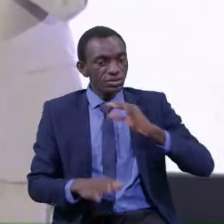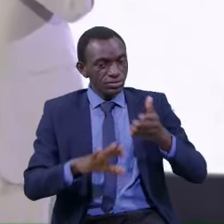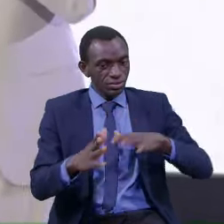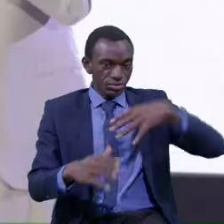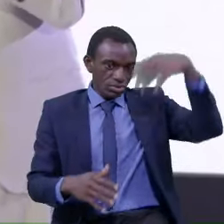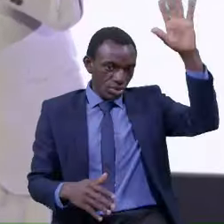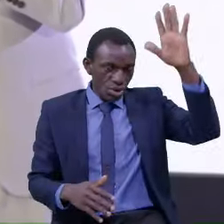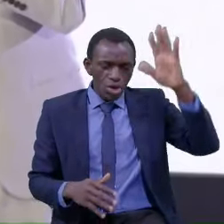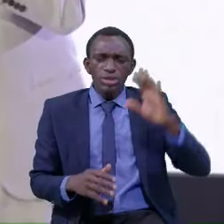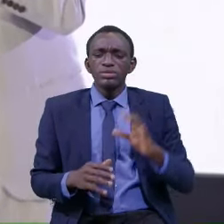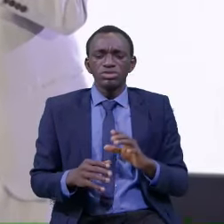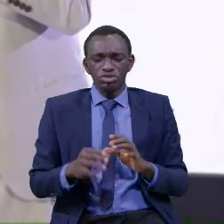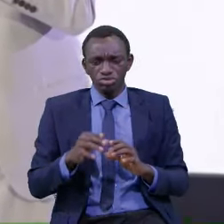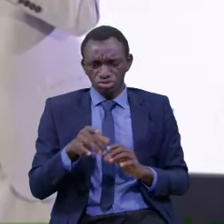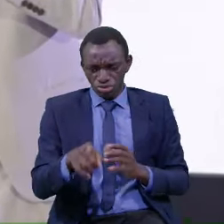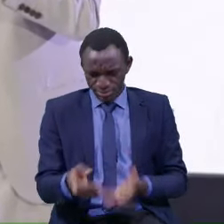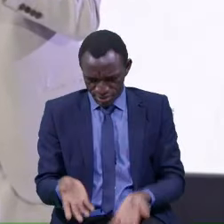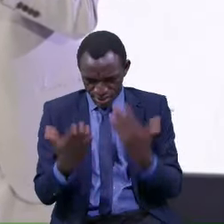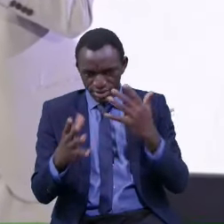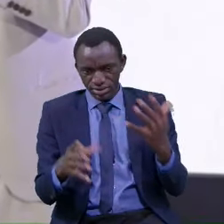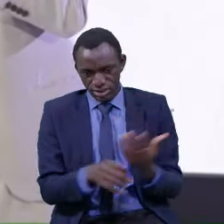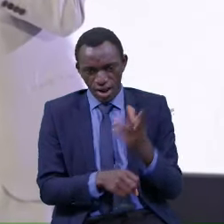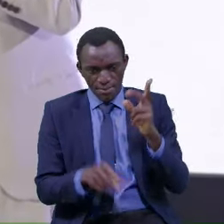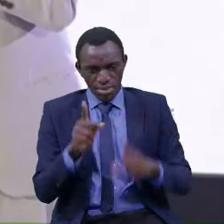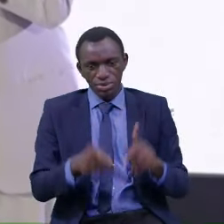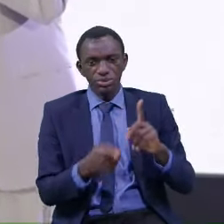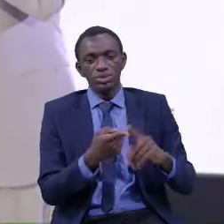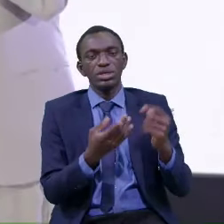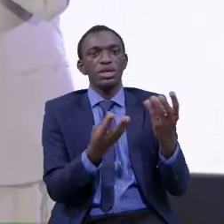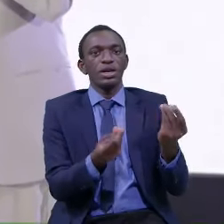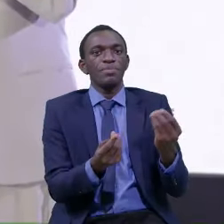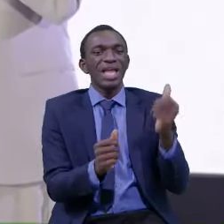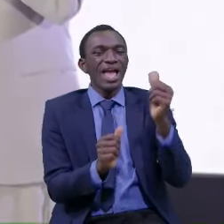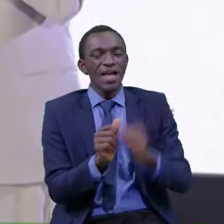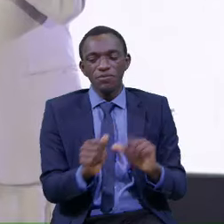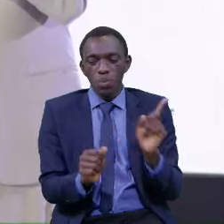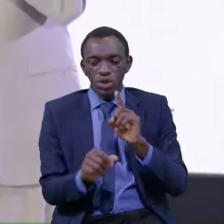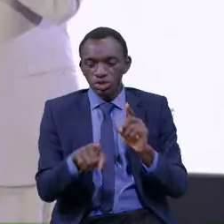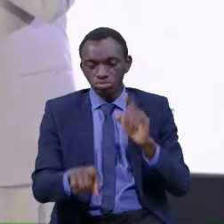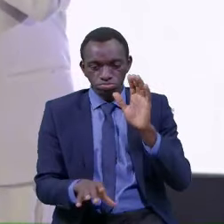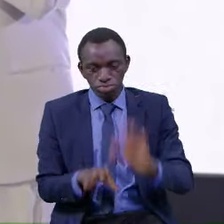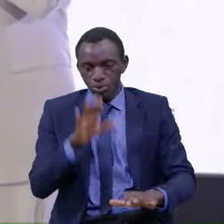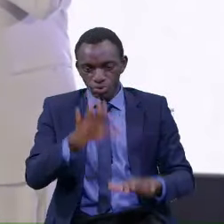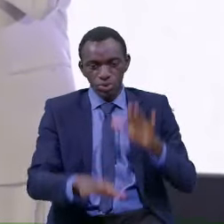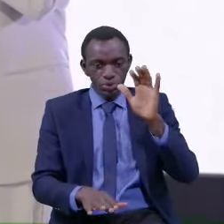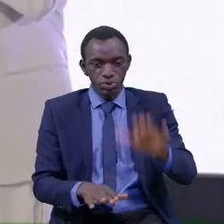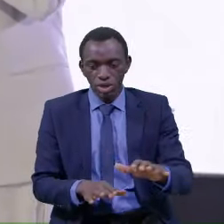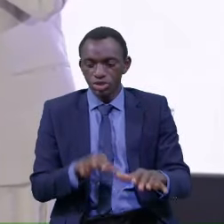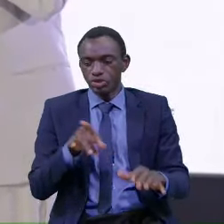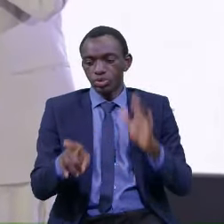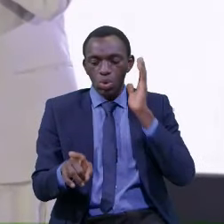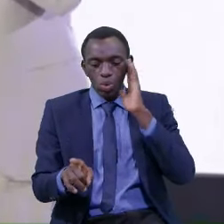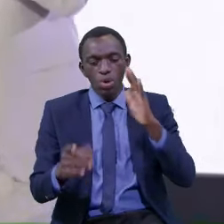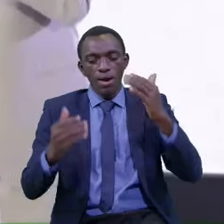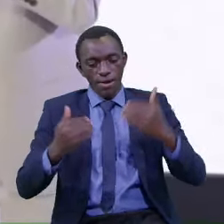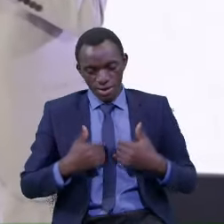land. Every place the feet, the soles of your feet shall tread upon, that I have